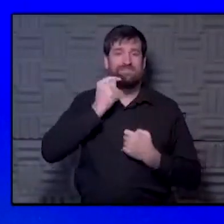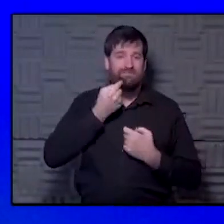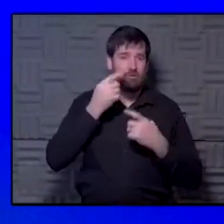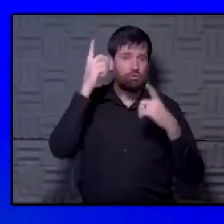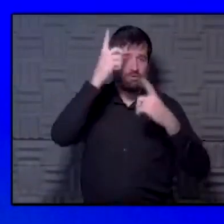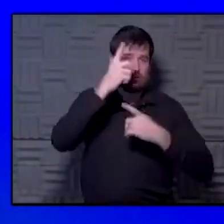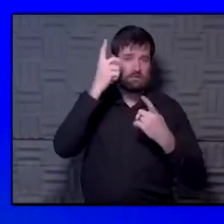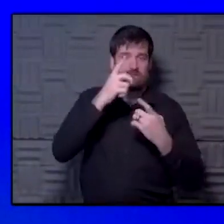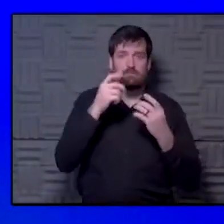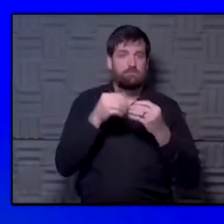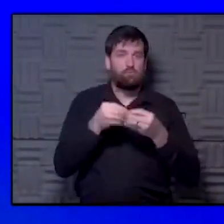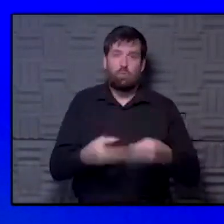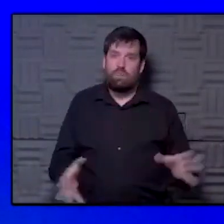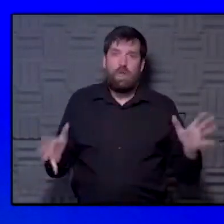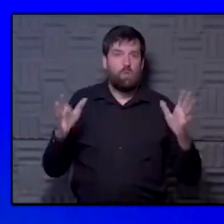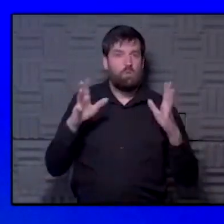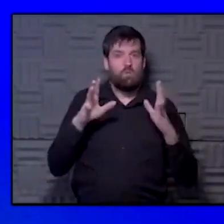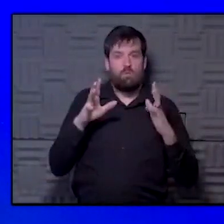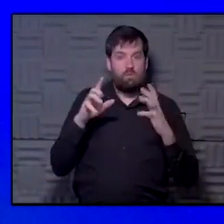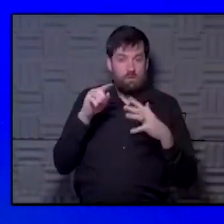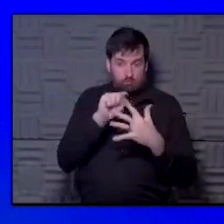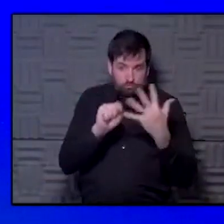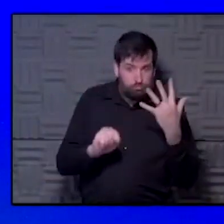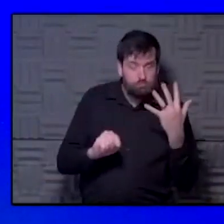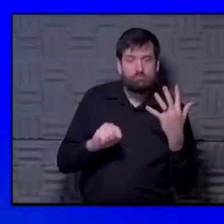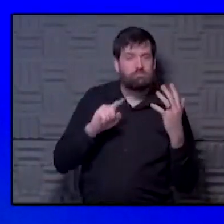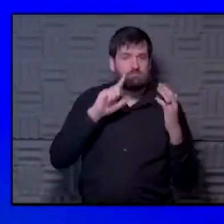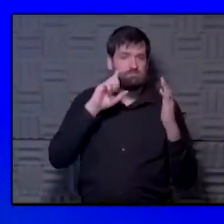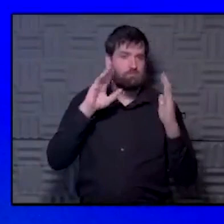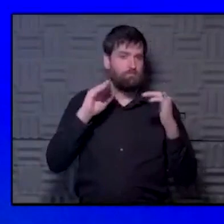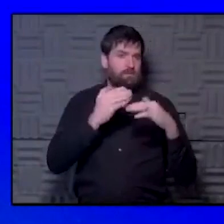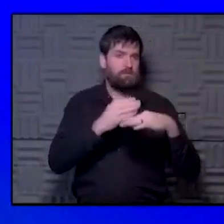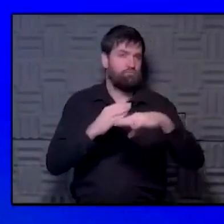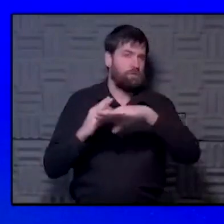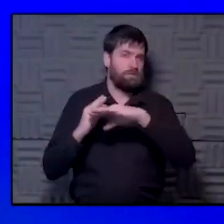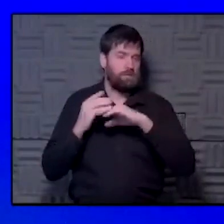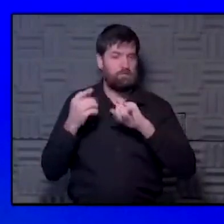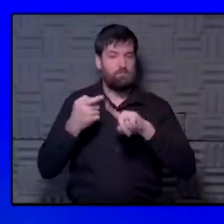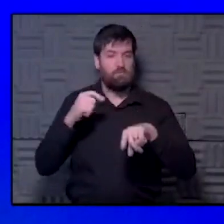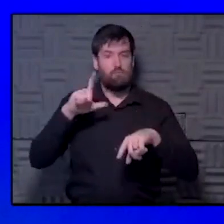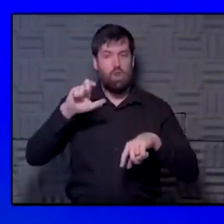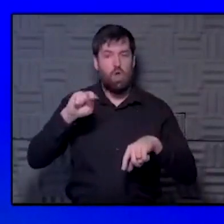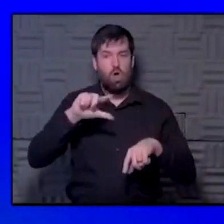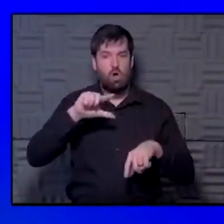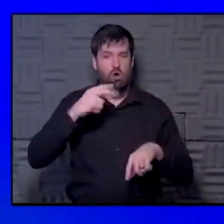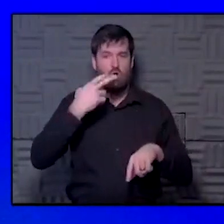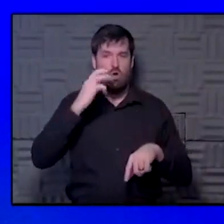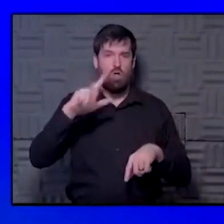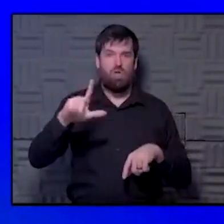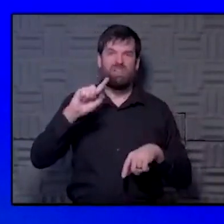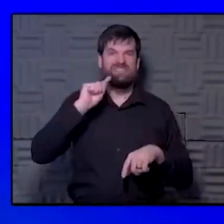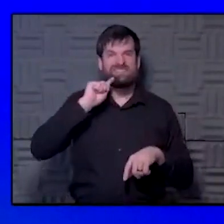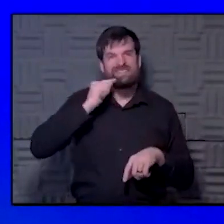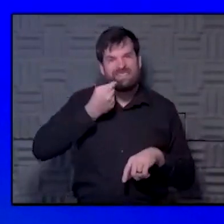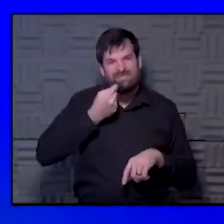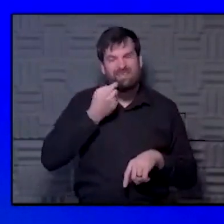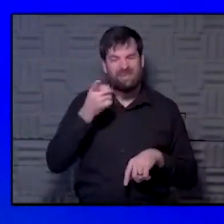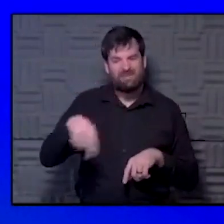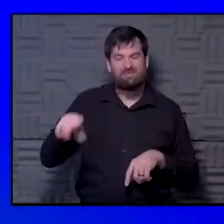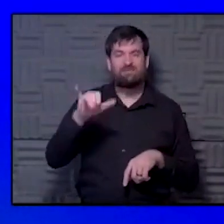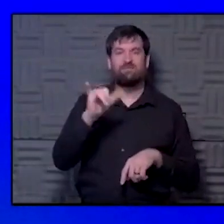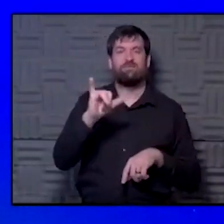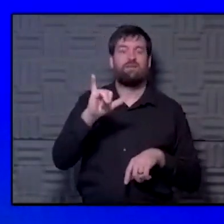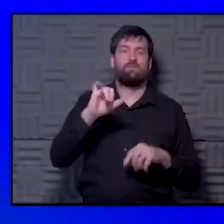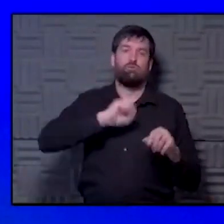so without those entities, you can hopefully be protected from long haul syndrome, especially those significant ones like